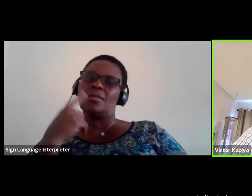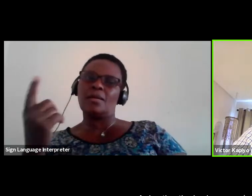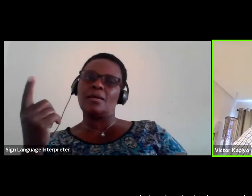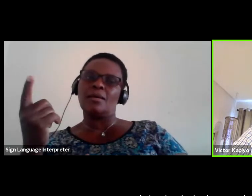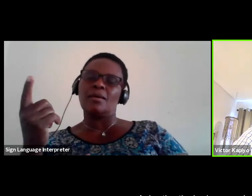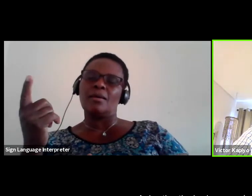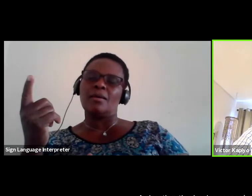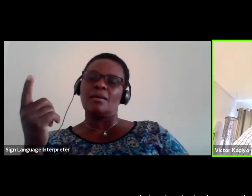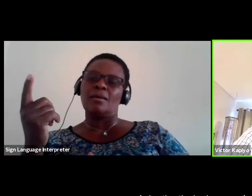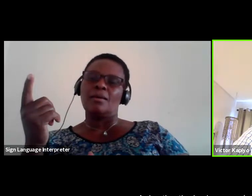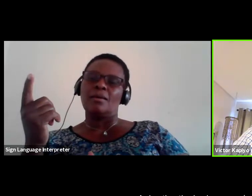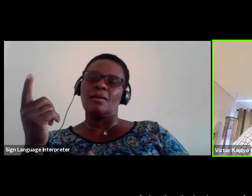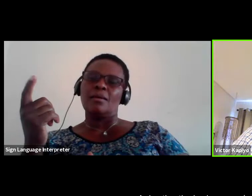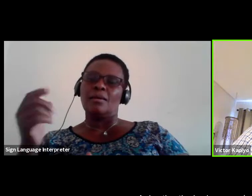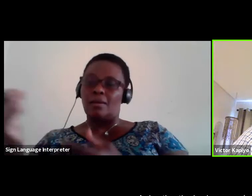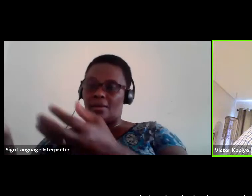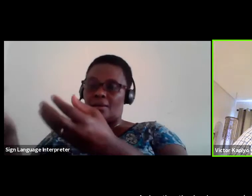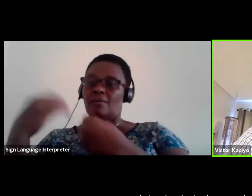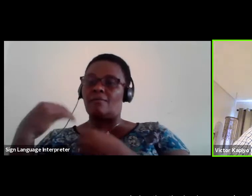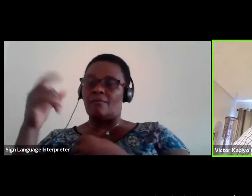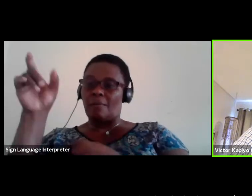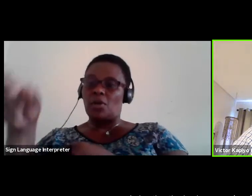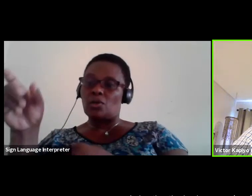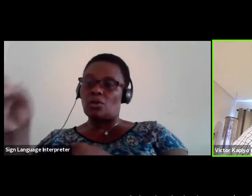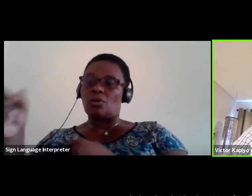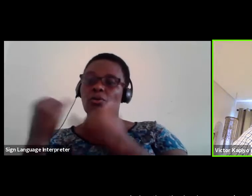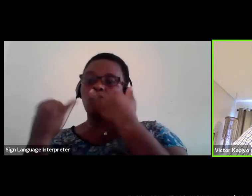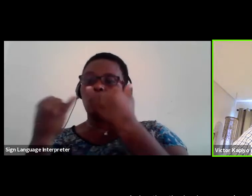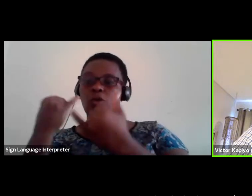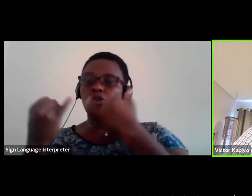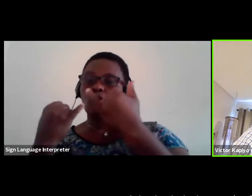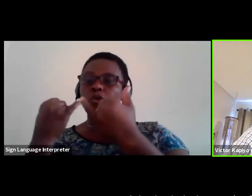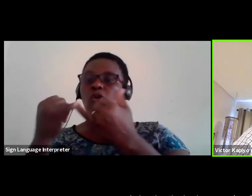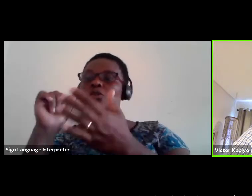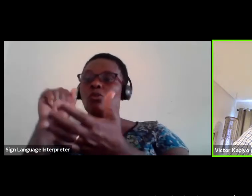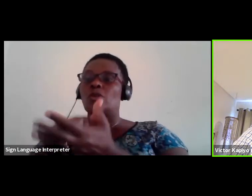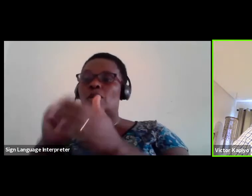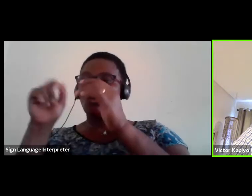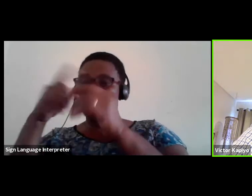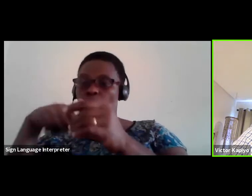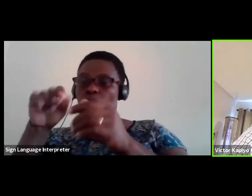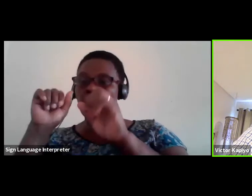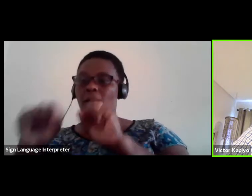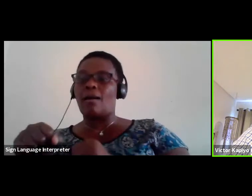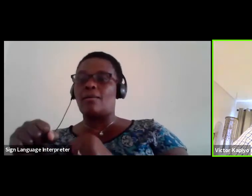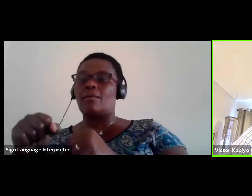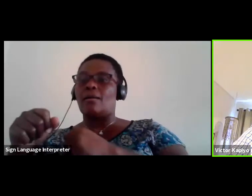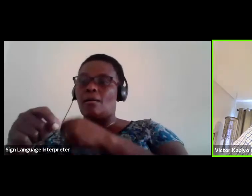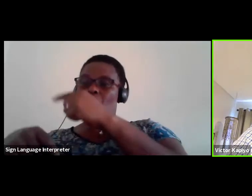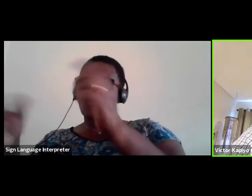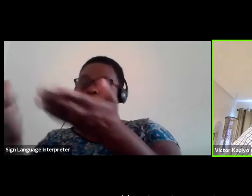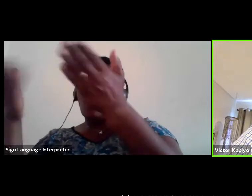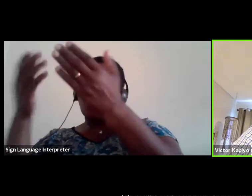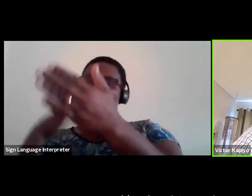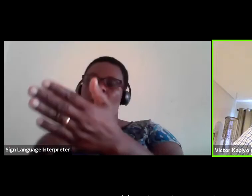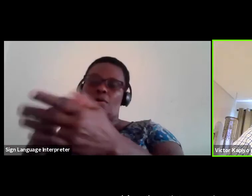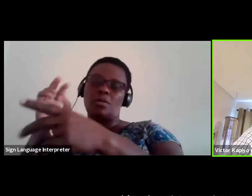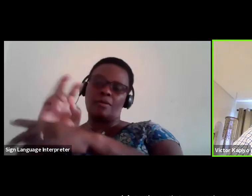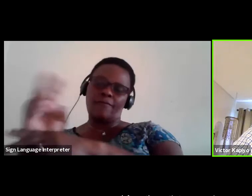personal information so that we can advance our surveillance. So I think I agree